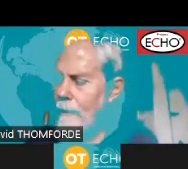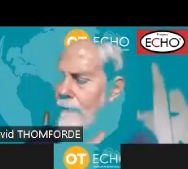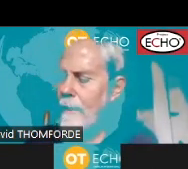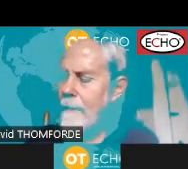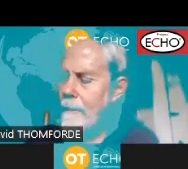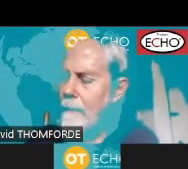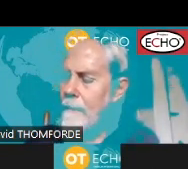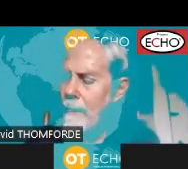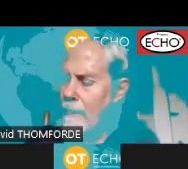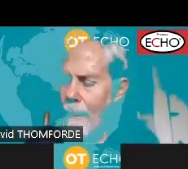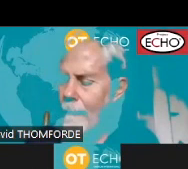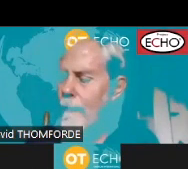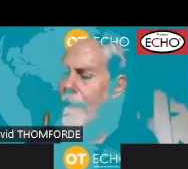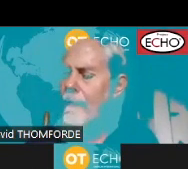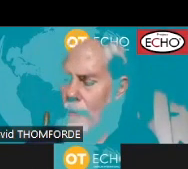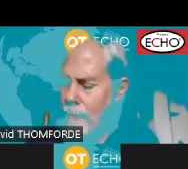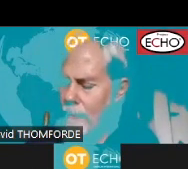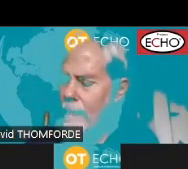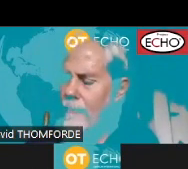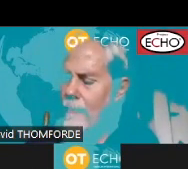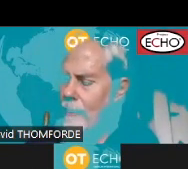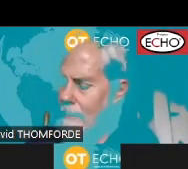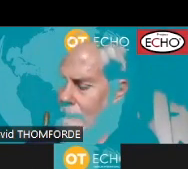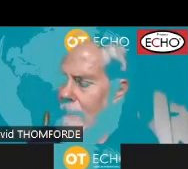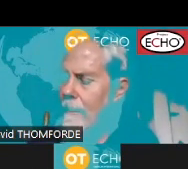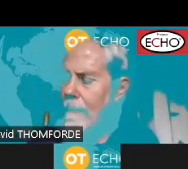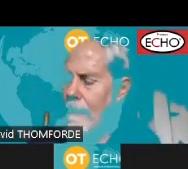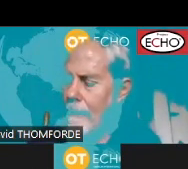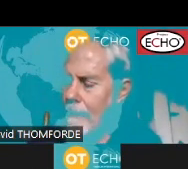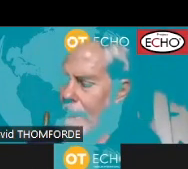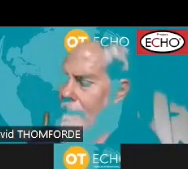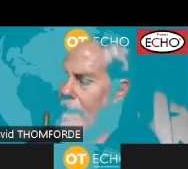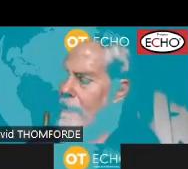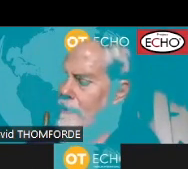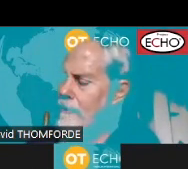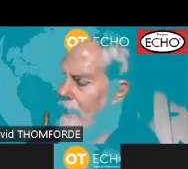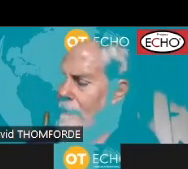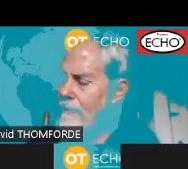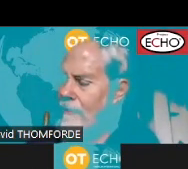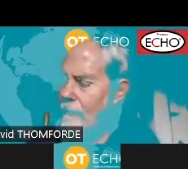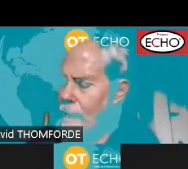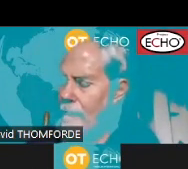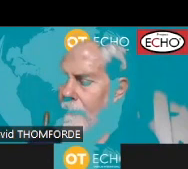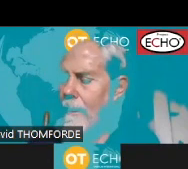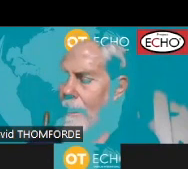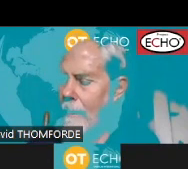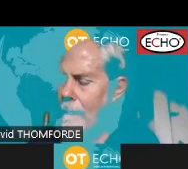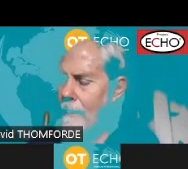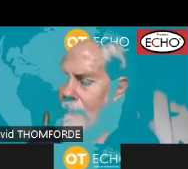recommendation was that he be involved with other students for social activity, and that the teacher establish some sort